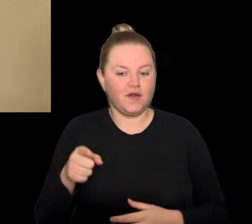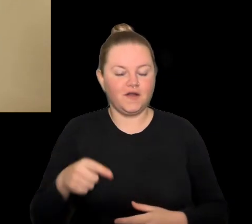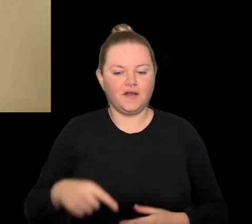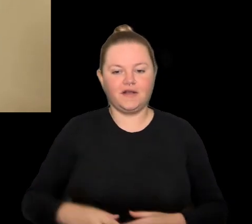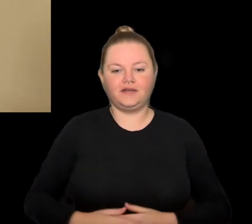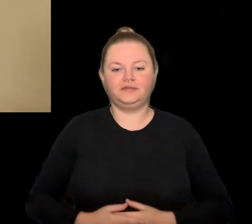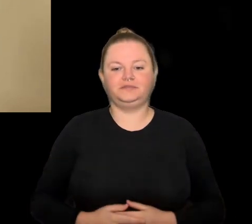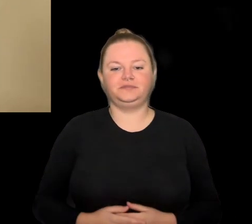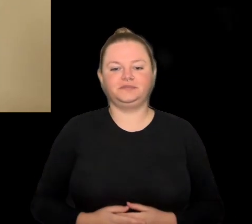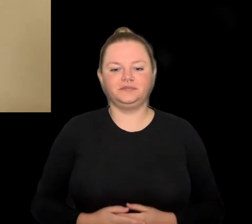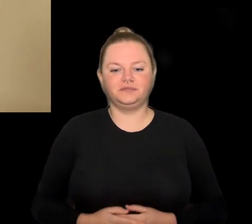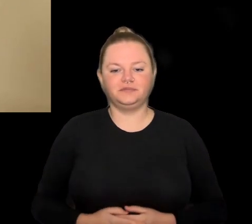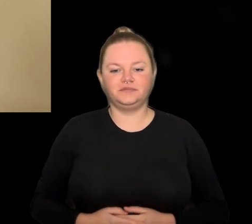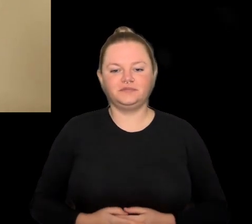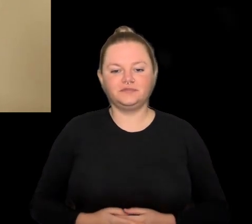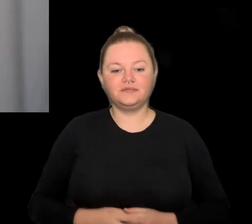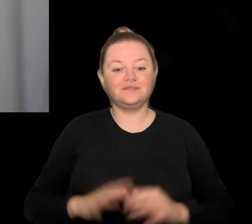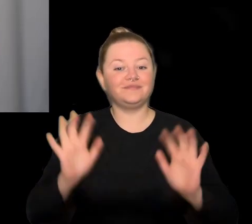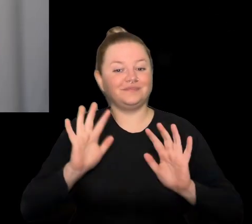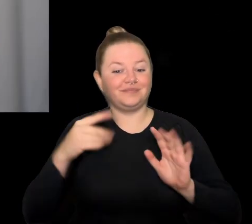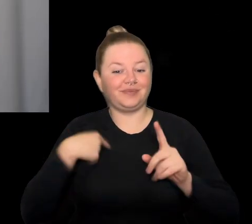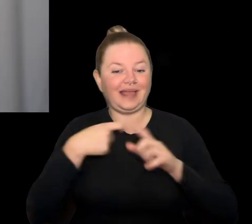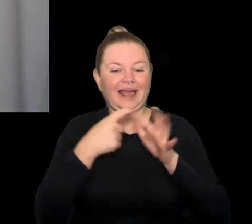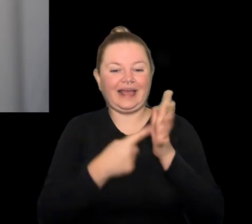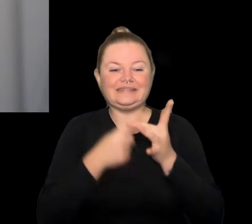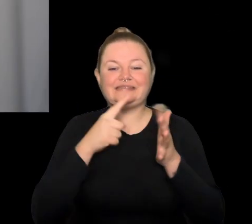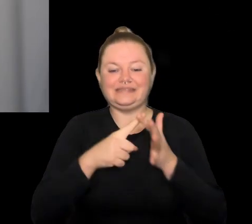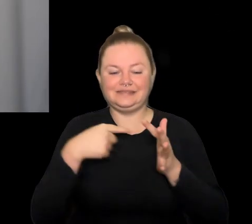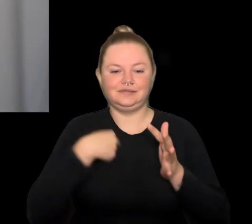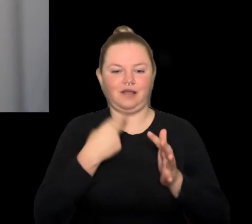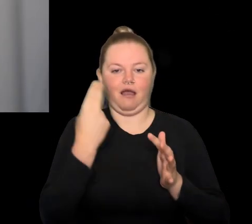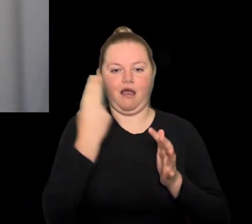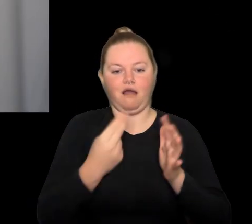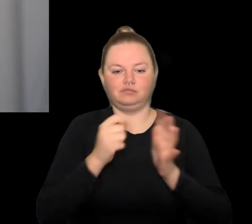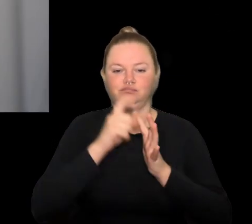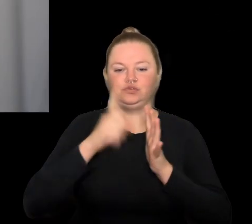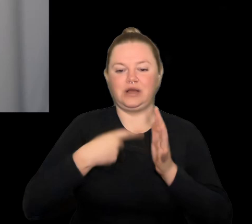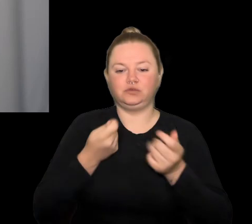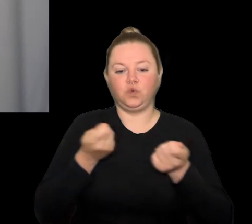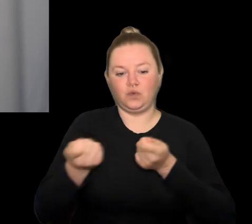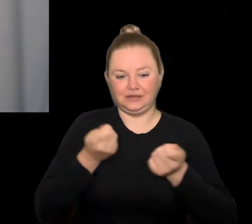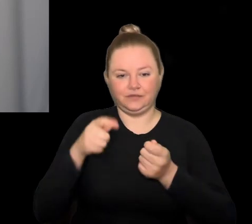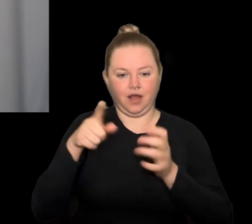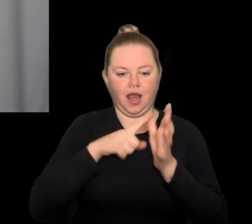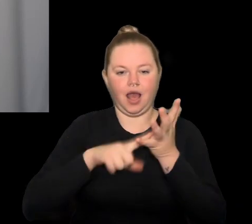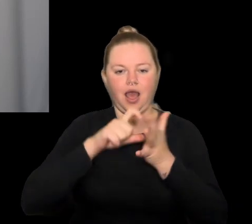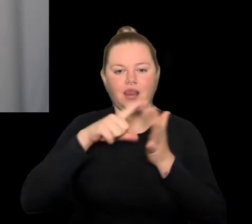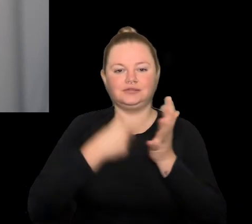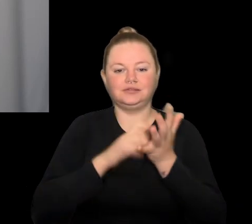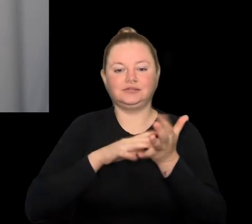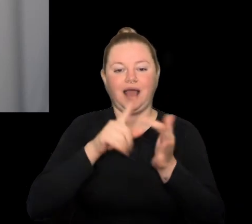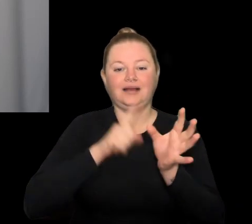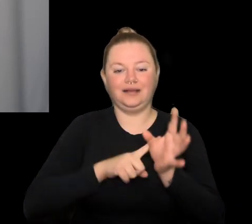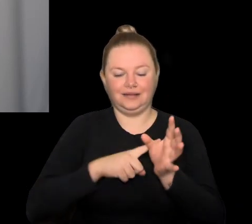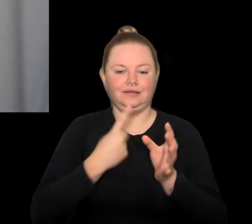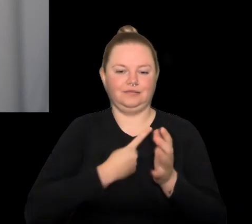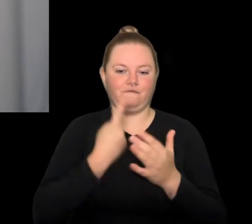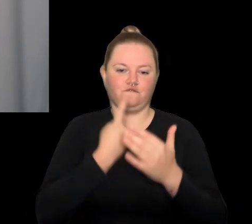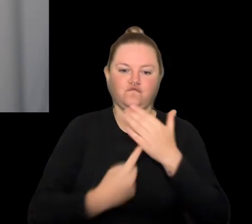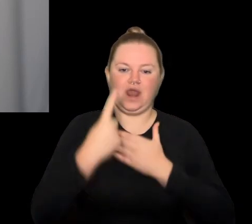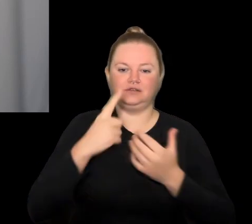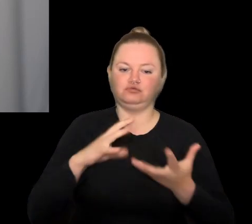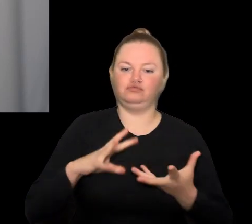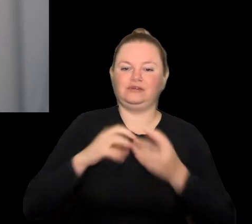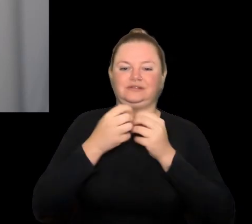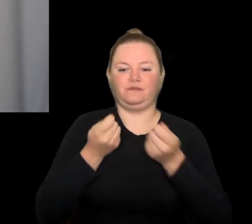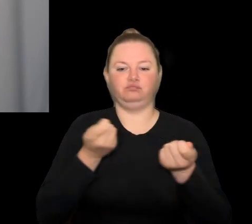think, a brilliant opportunity for her. Hi, I'm Katie O'Callaghan. I'm the Arts Project Coordinator at Alder Hey, and I've been the